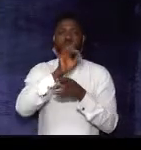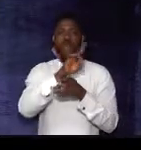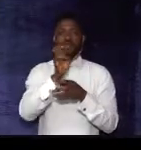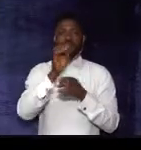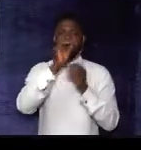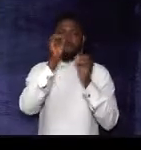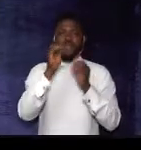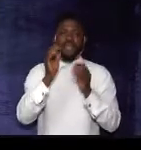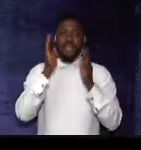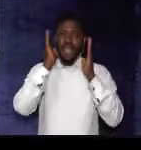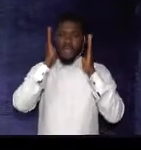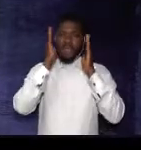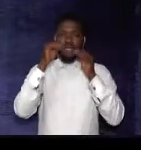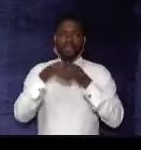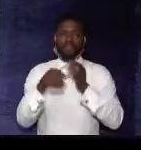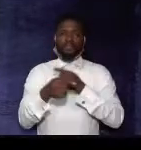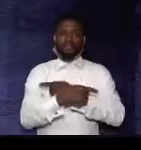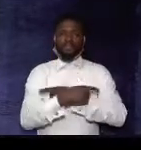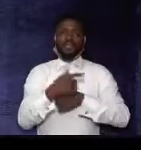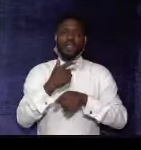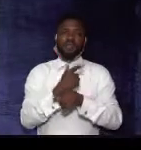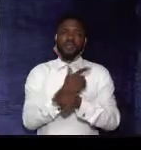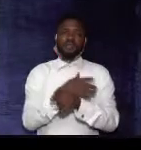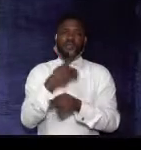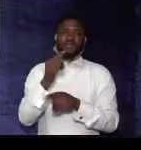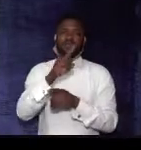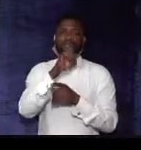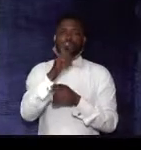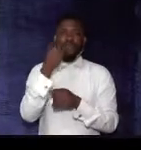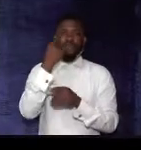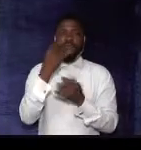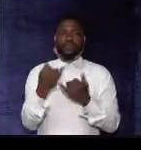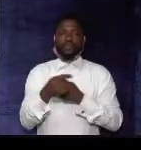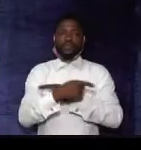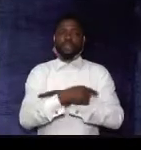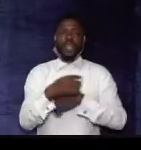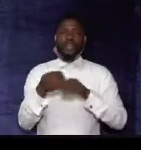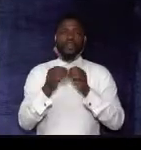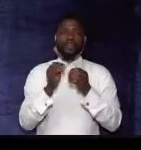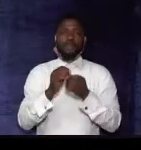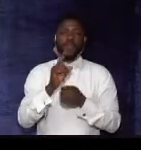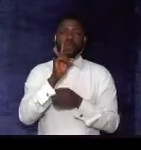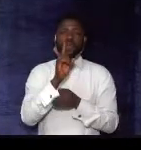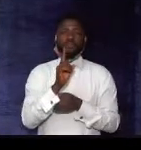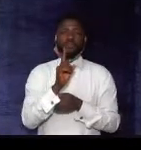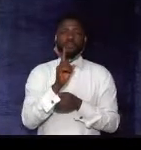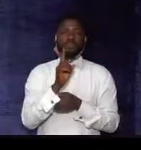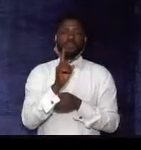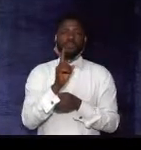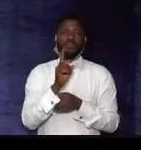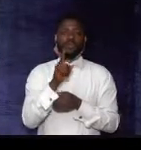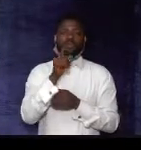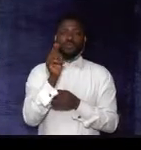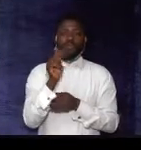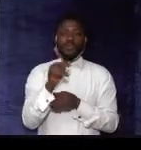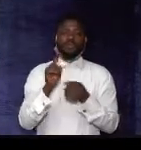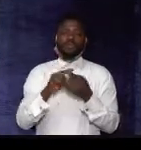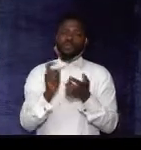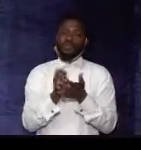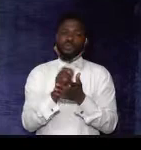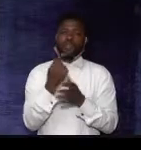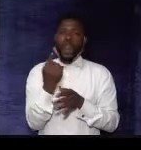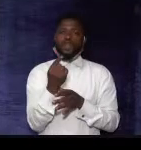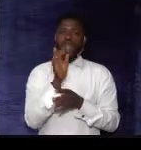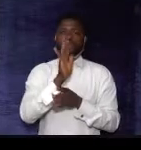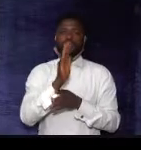given me your 100% attention in today's lesson. The questions for today: question number 1, you